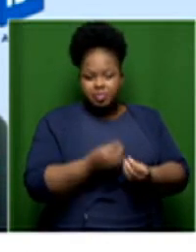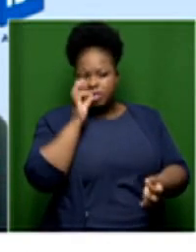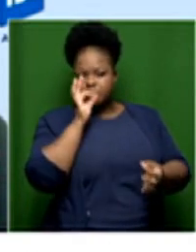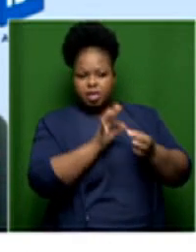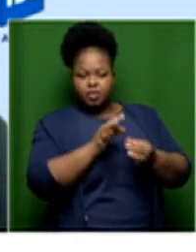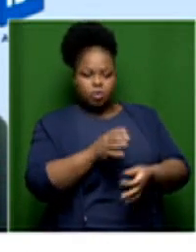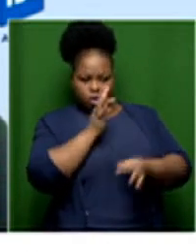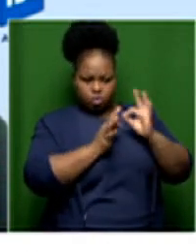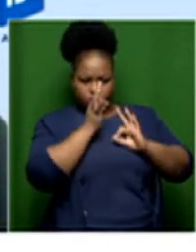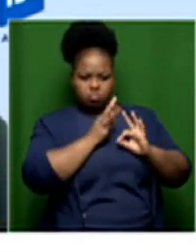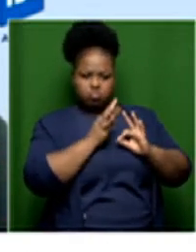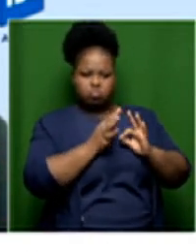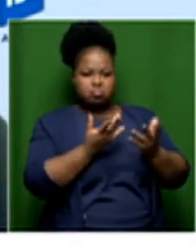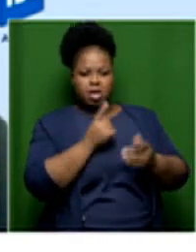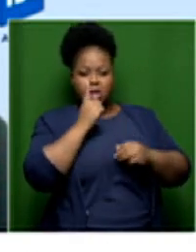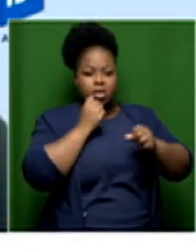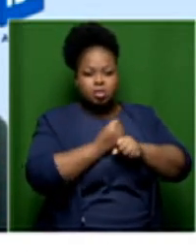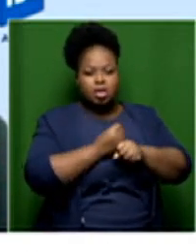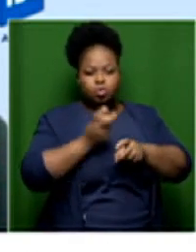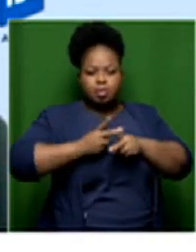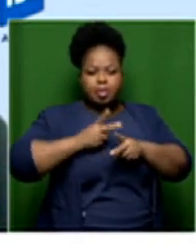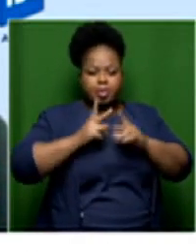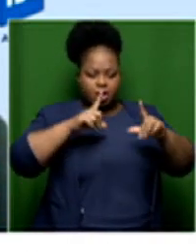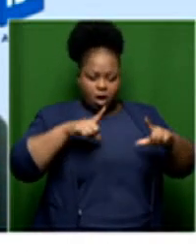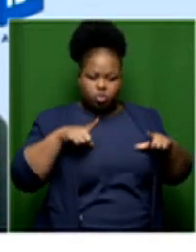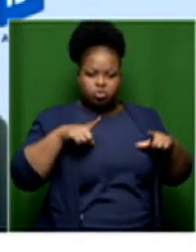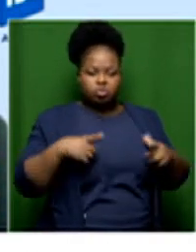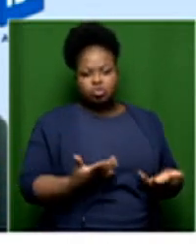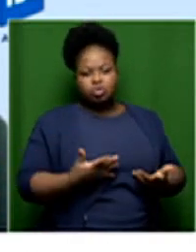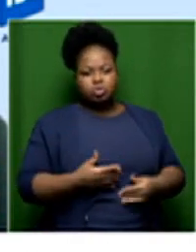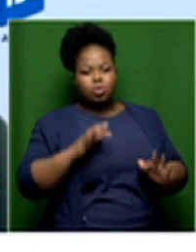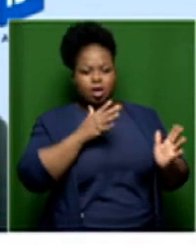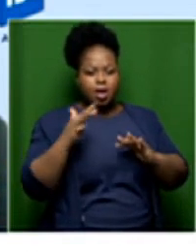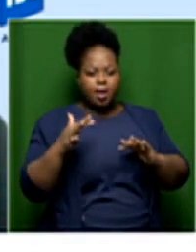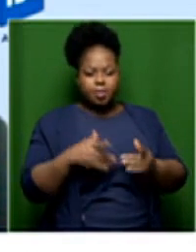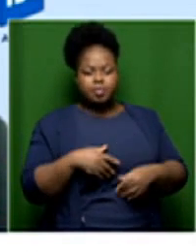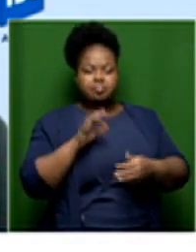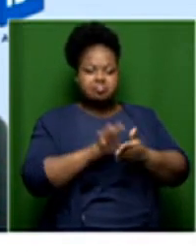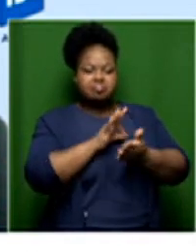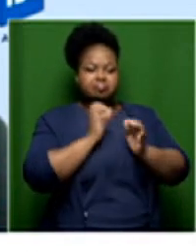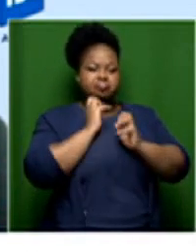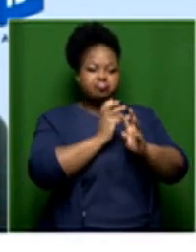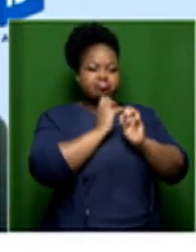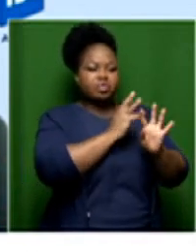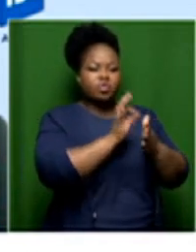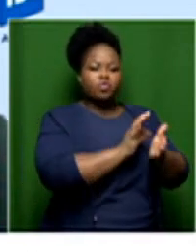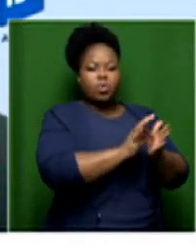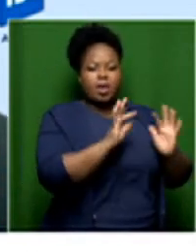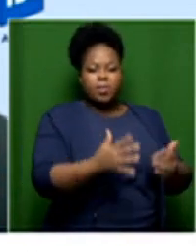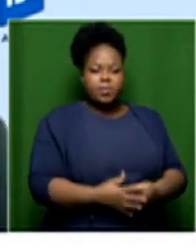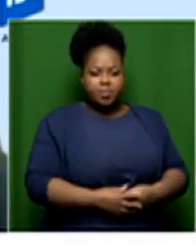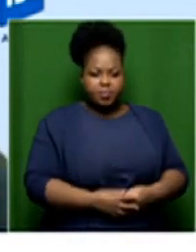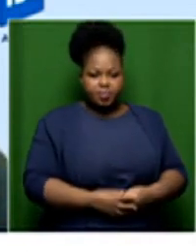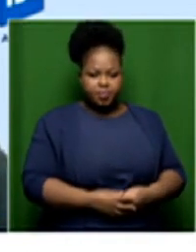can tell us that you have actually at this point concluded in terms of how the elections will actually play out?